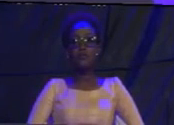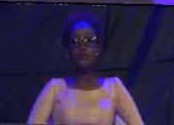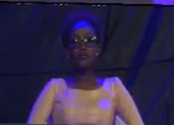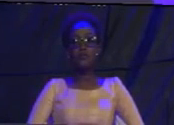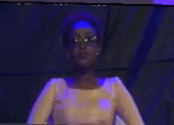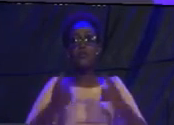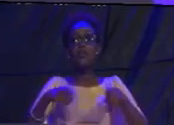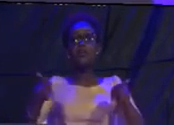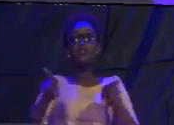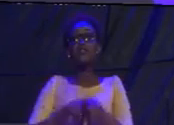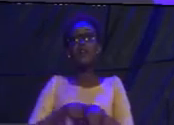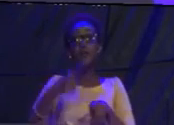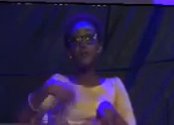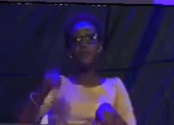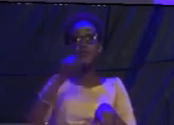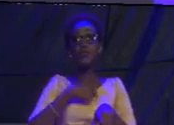Bethesda.